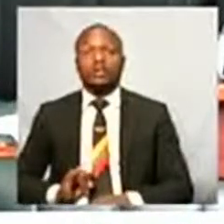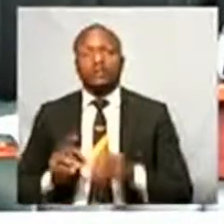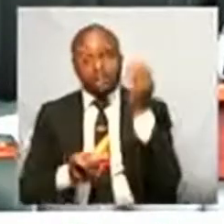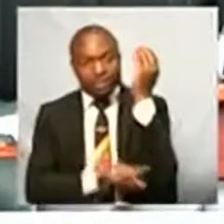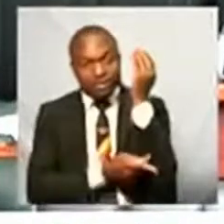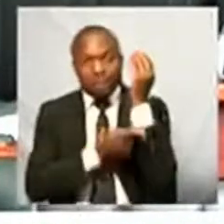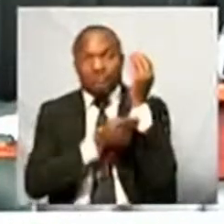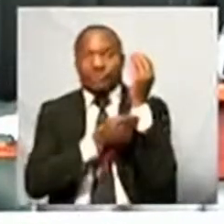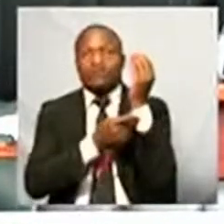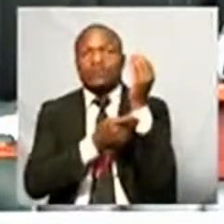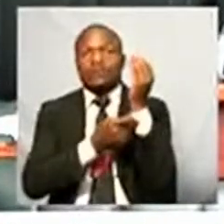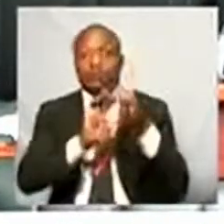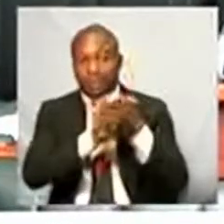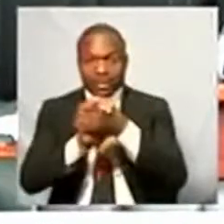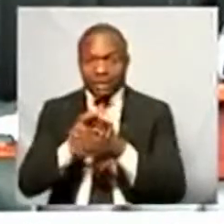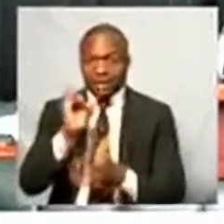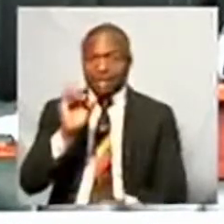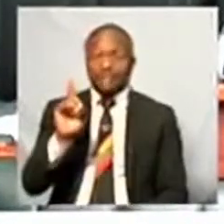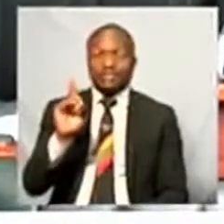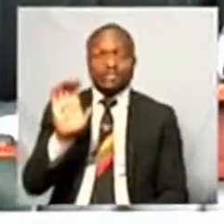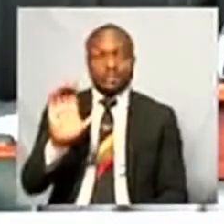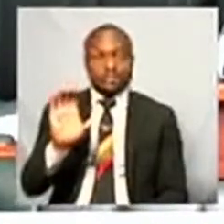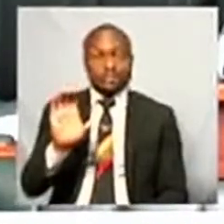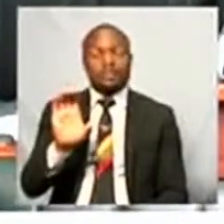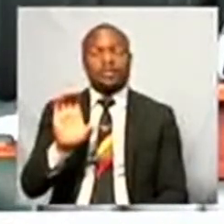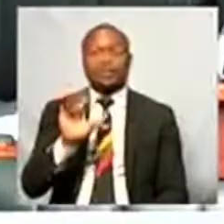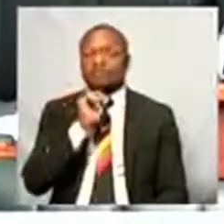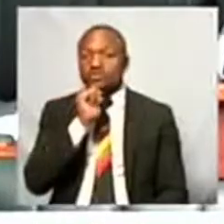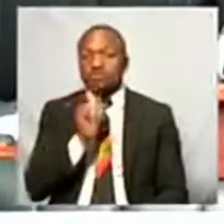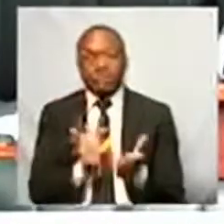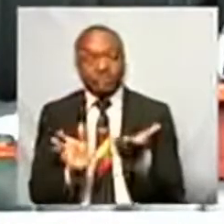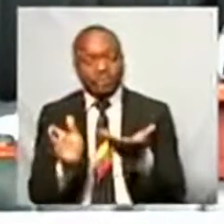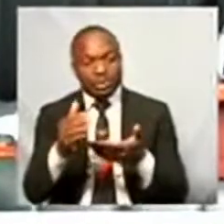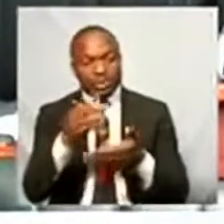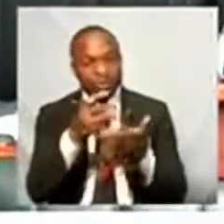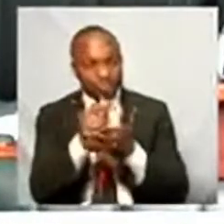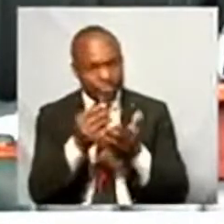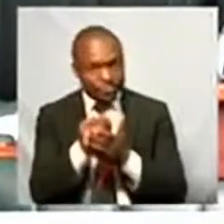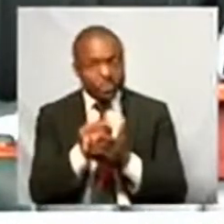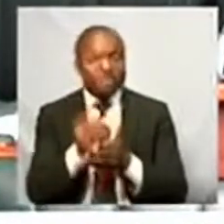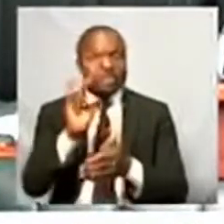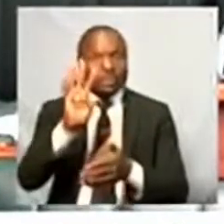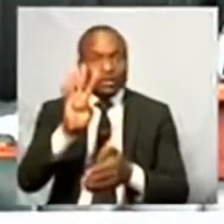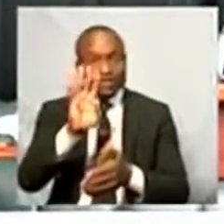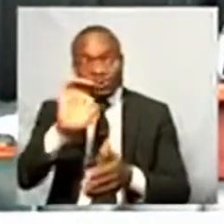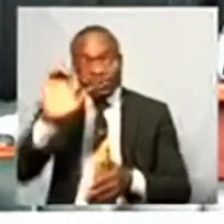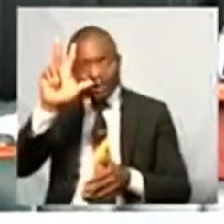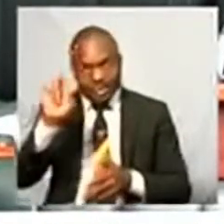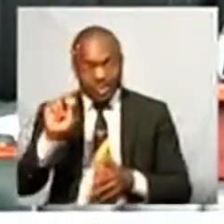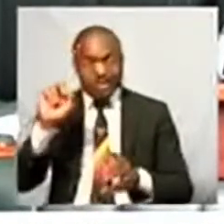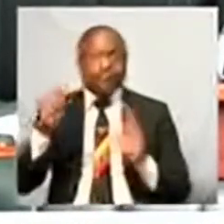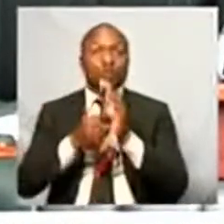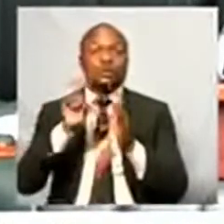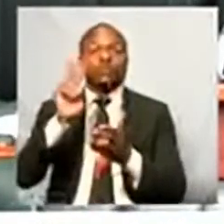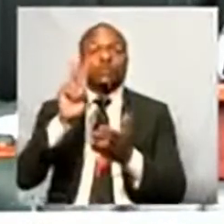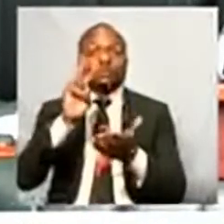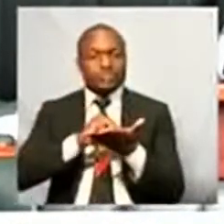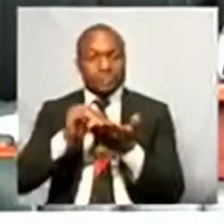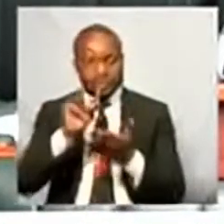Corporation, IDC, recorded uncollected revenues amounting to 430.2 million